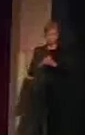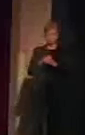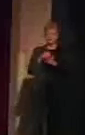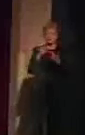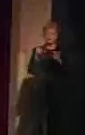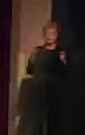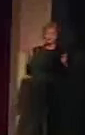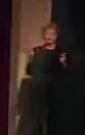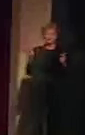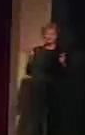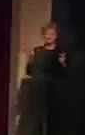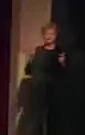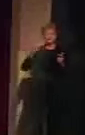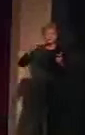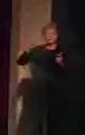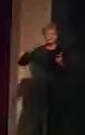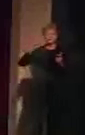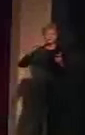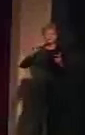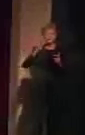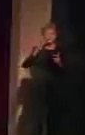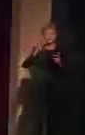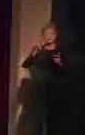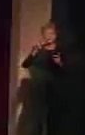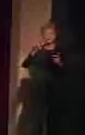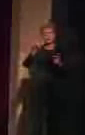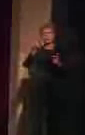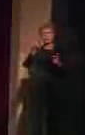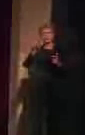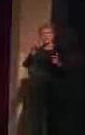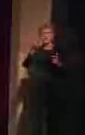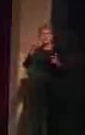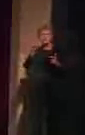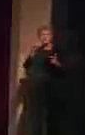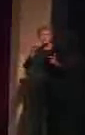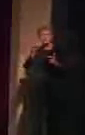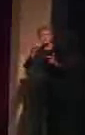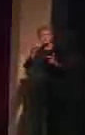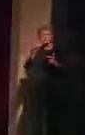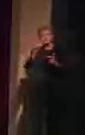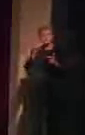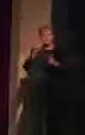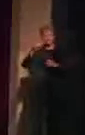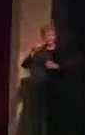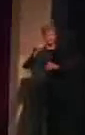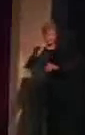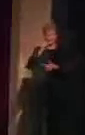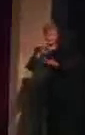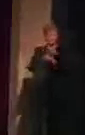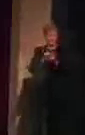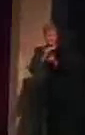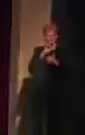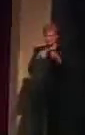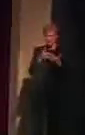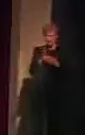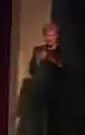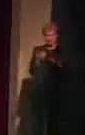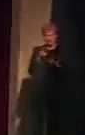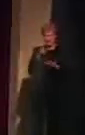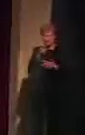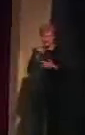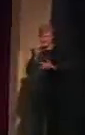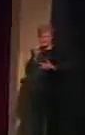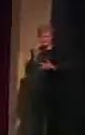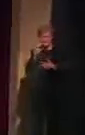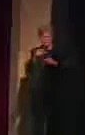language with the protests being riots. They were asking for clarification because all of the protests were not violent. And I want to jump in on that. I'm so